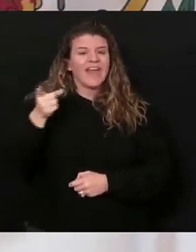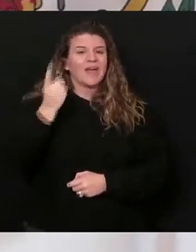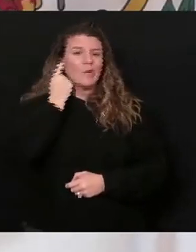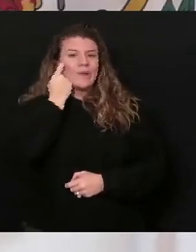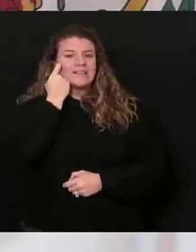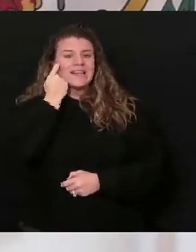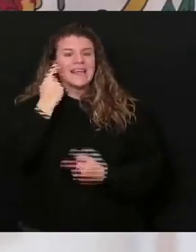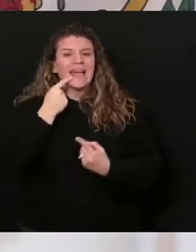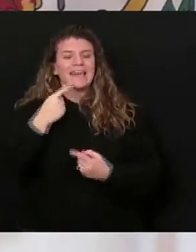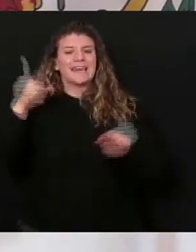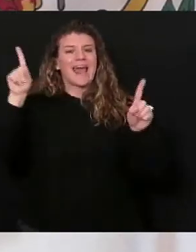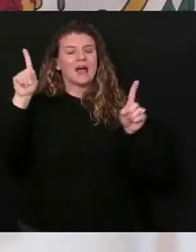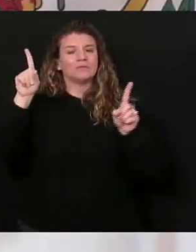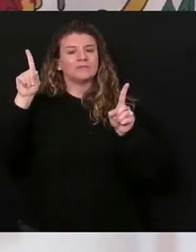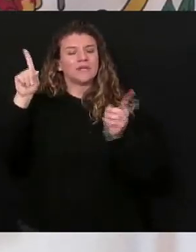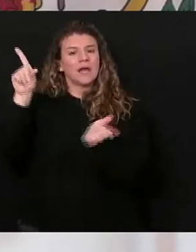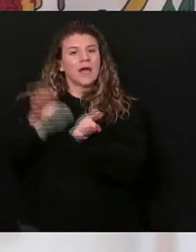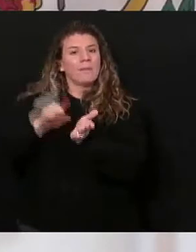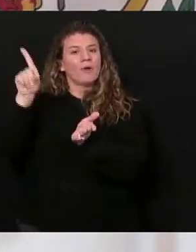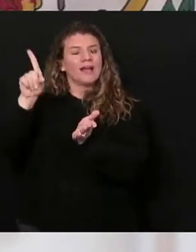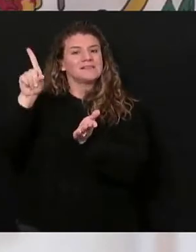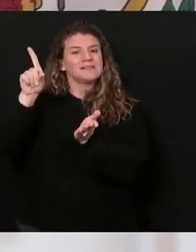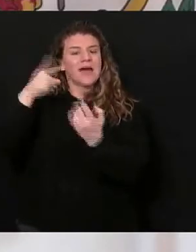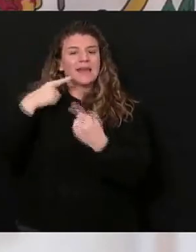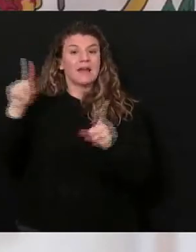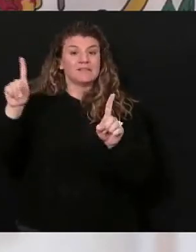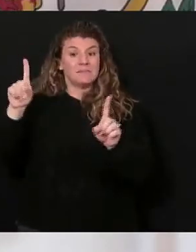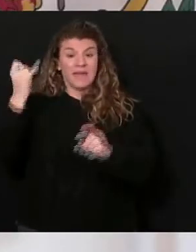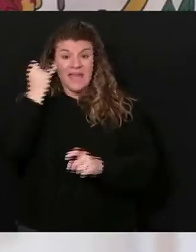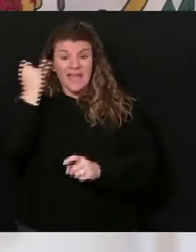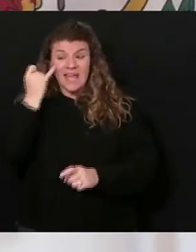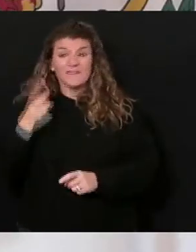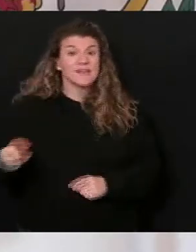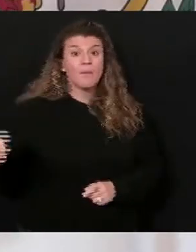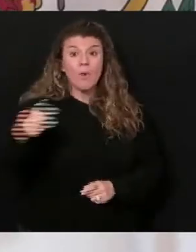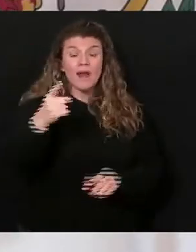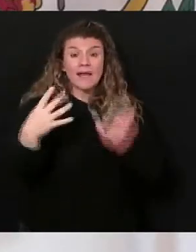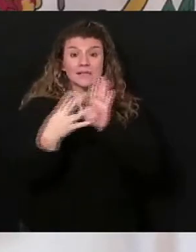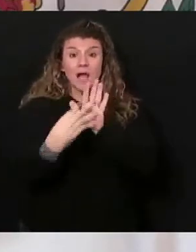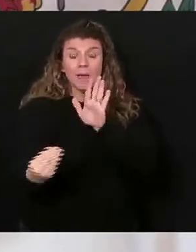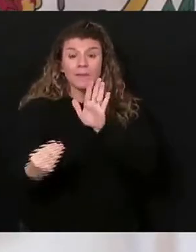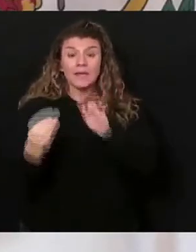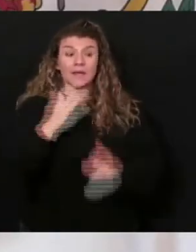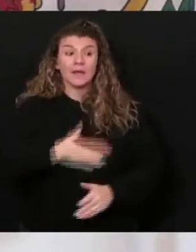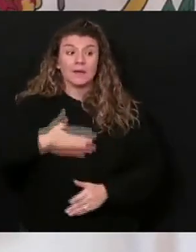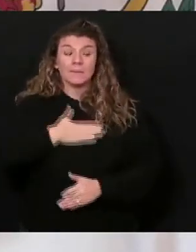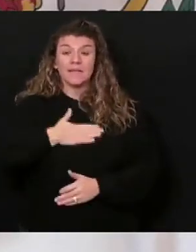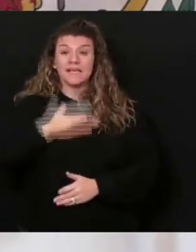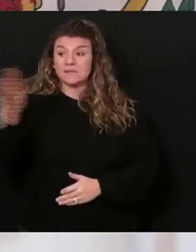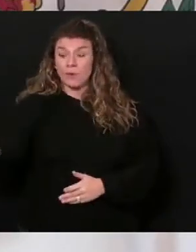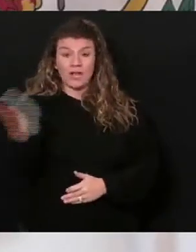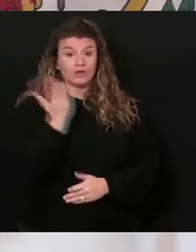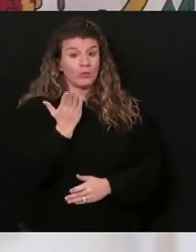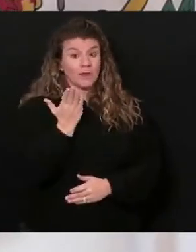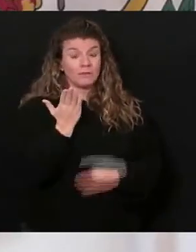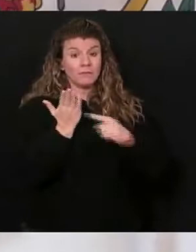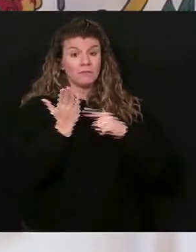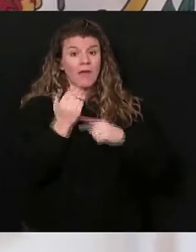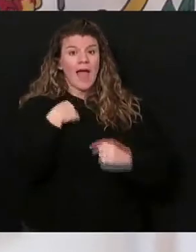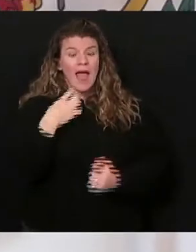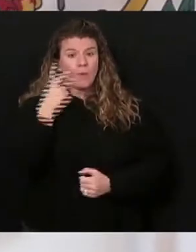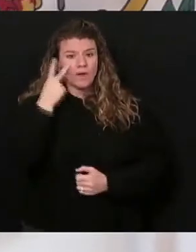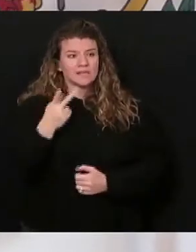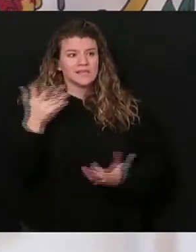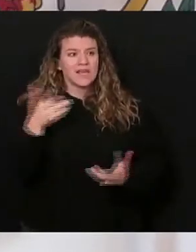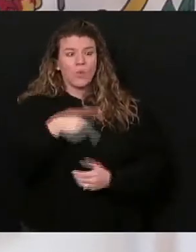release, and I'd like to get a copy of that, you know, if anybody's got it, you know, and I'd like to see what they've said in the press